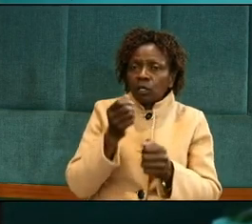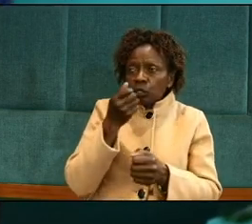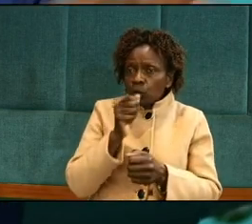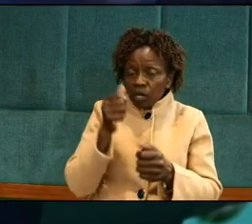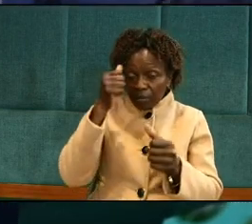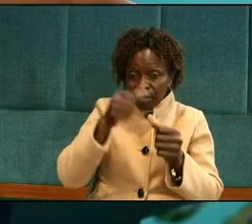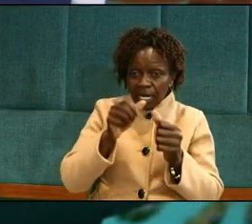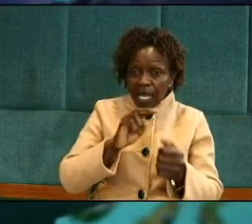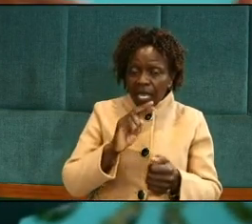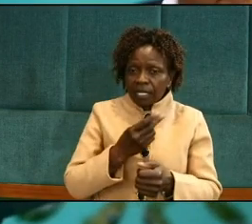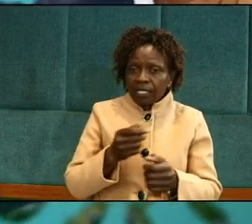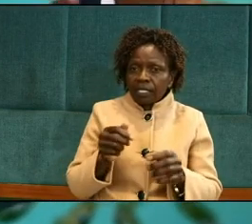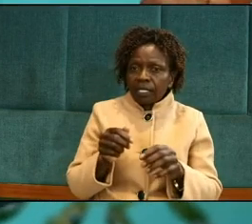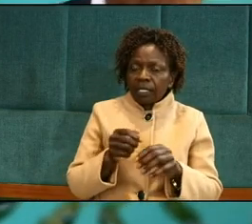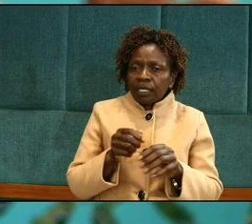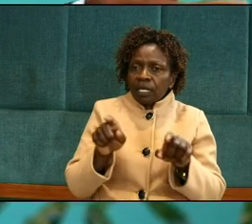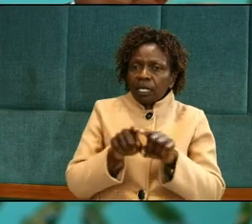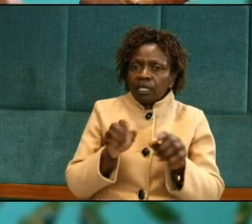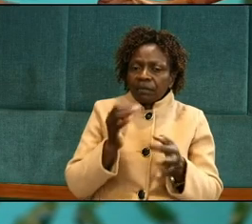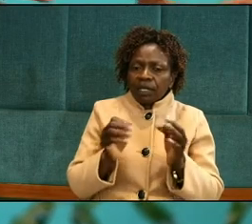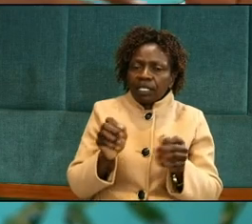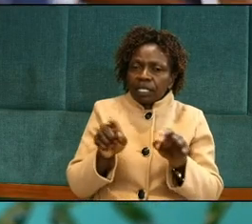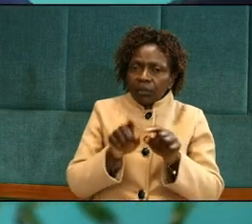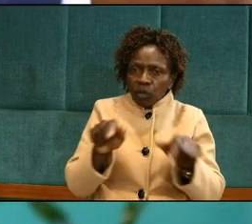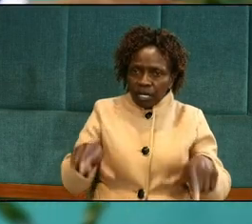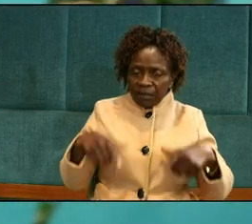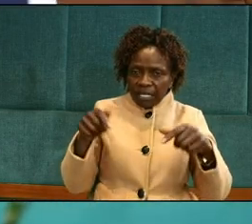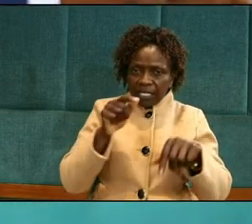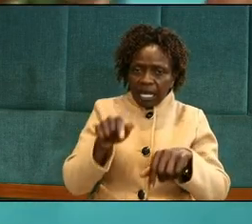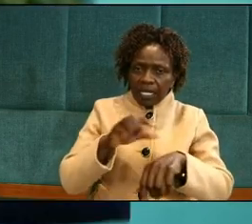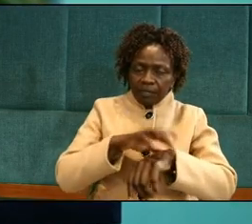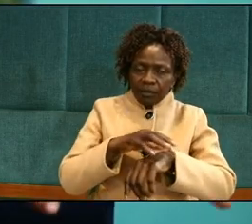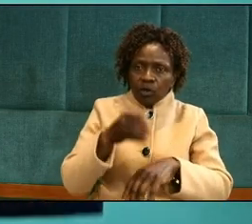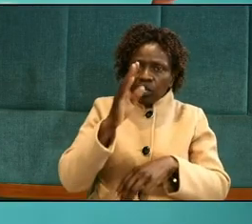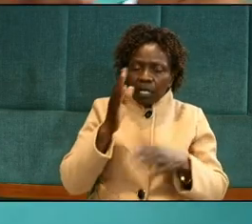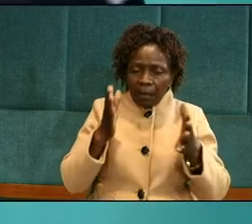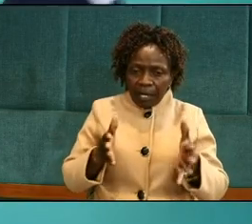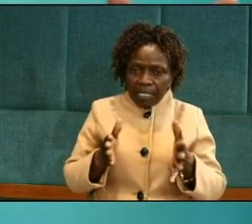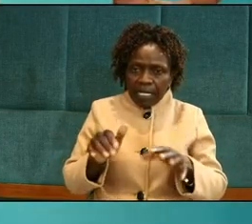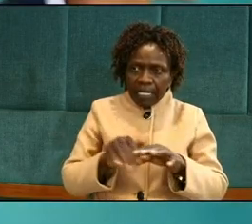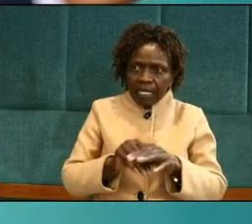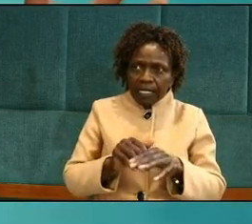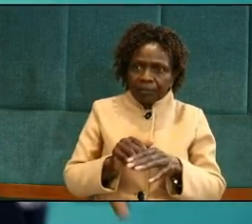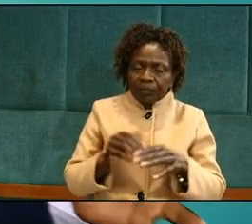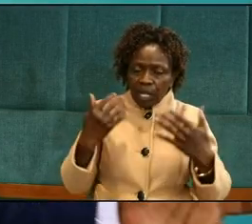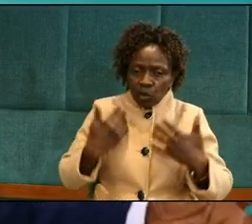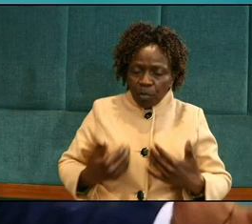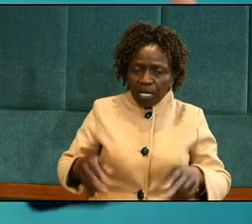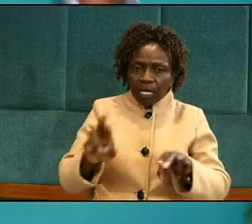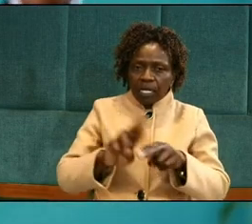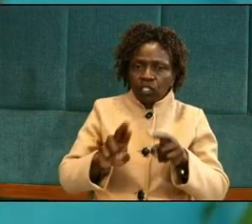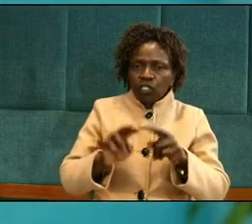us that even as you do your living on this earth, God is present in the human